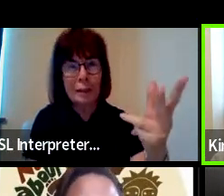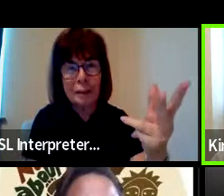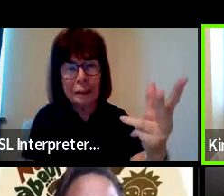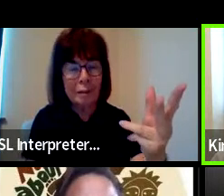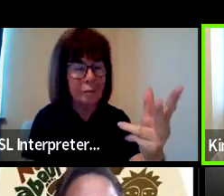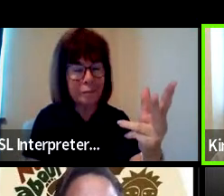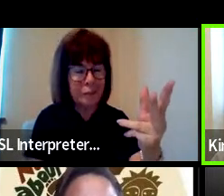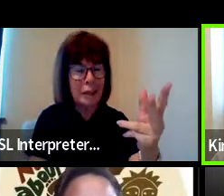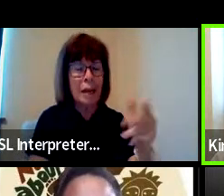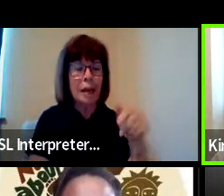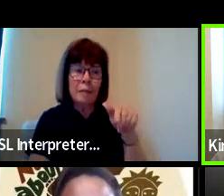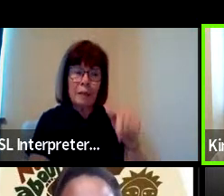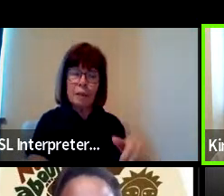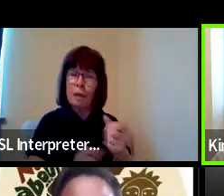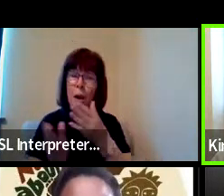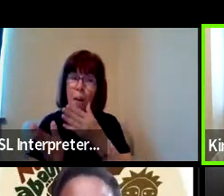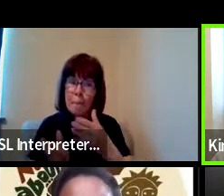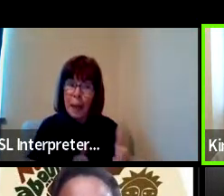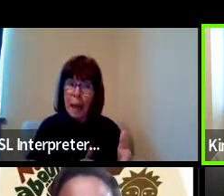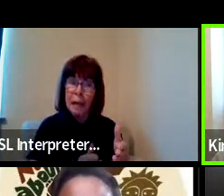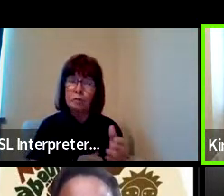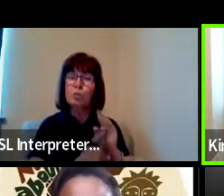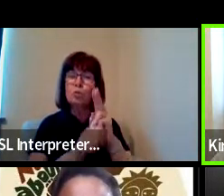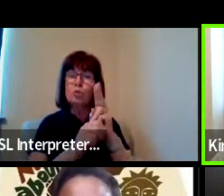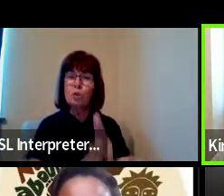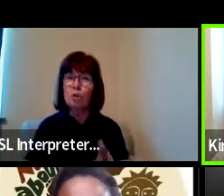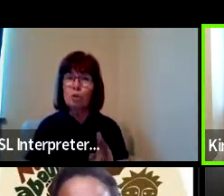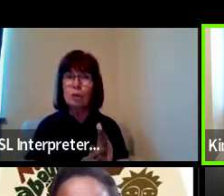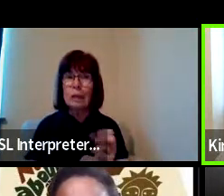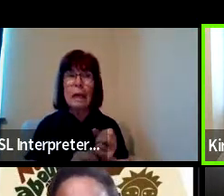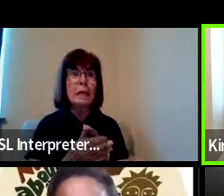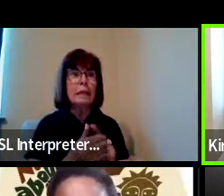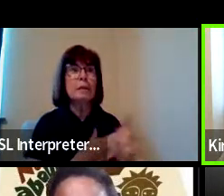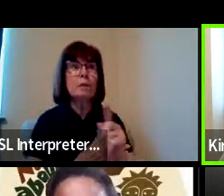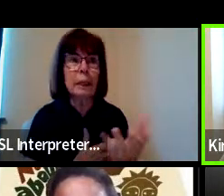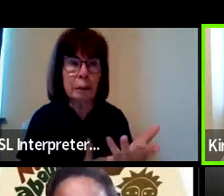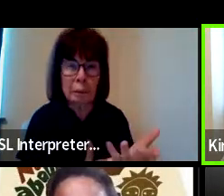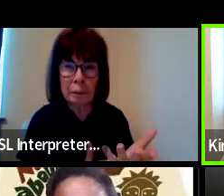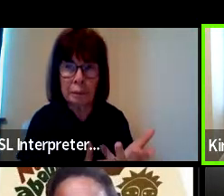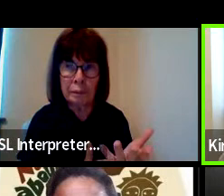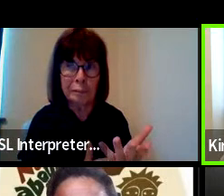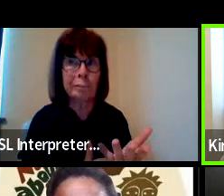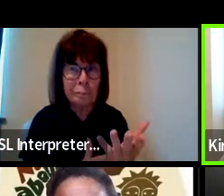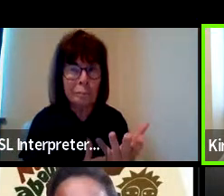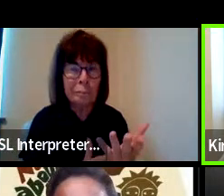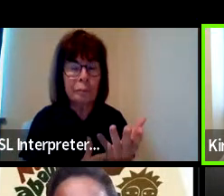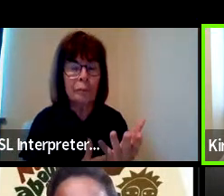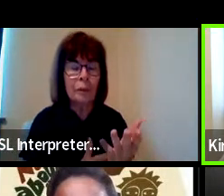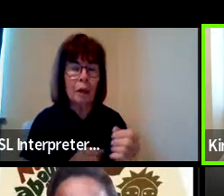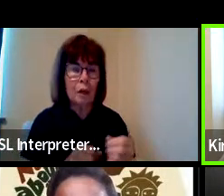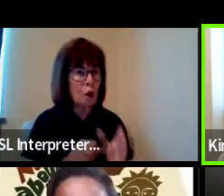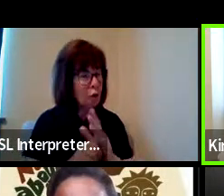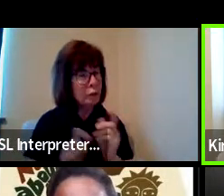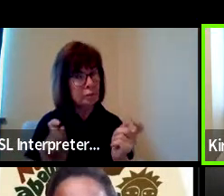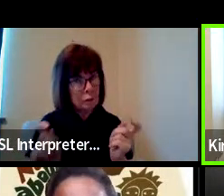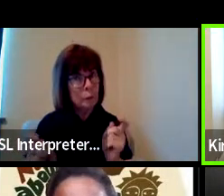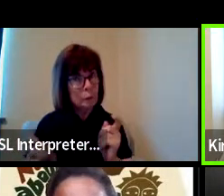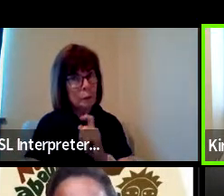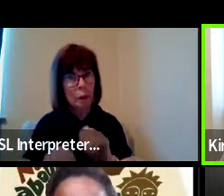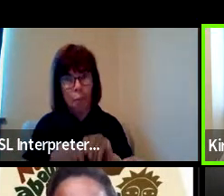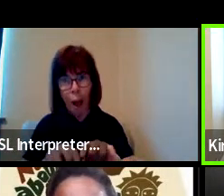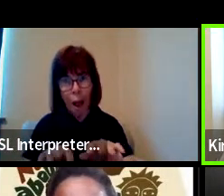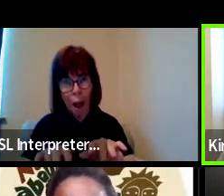are tactics that we plan on implementing like next week. So because COVID is moving fast